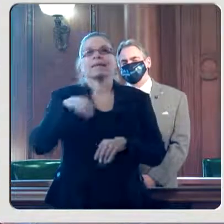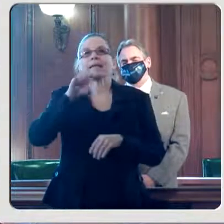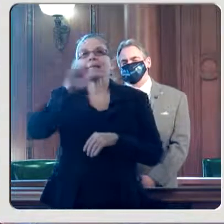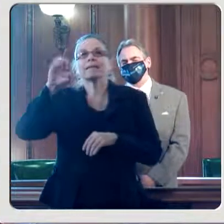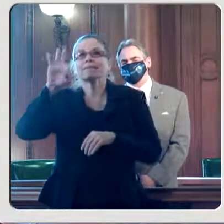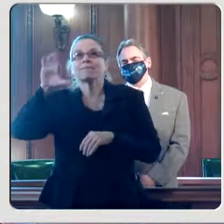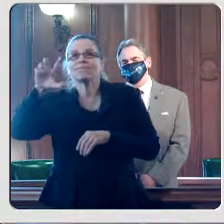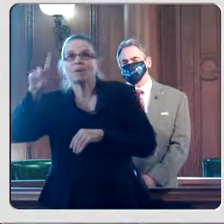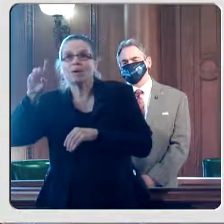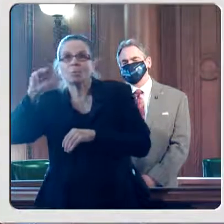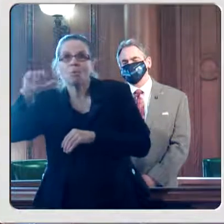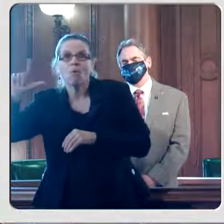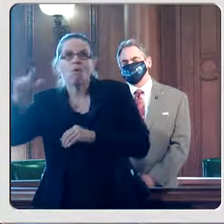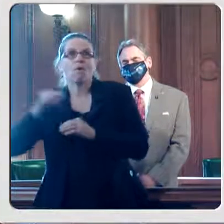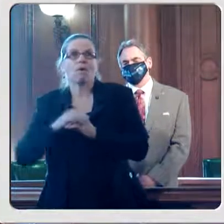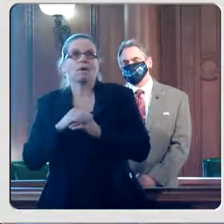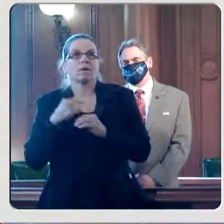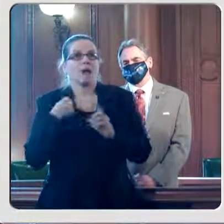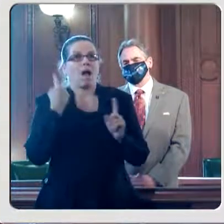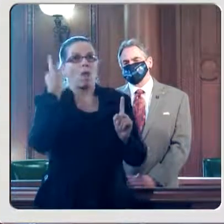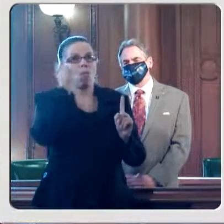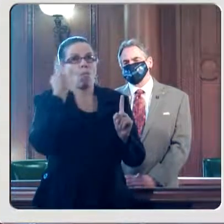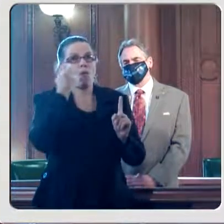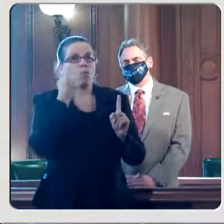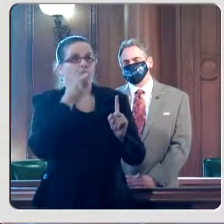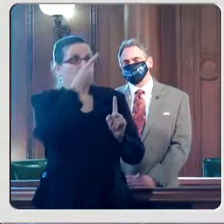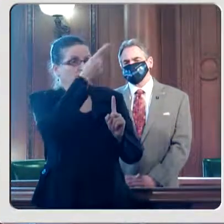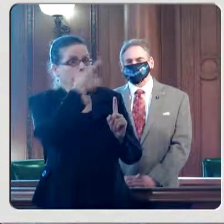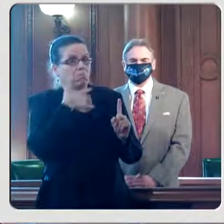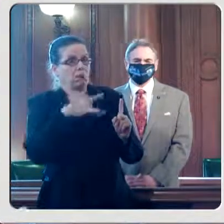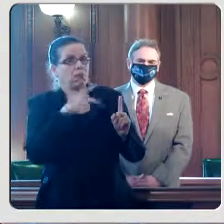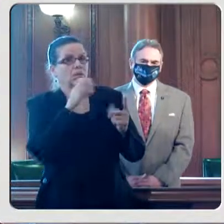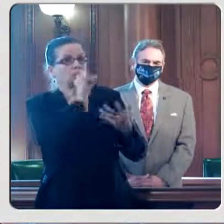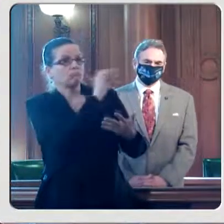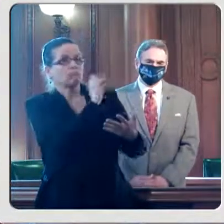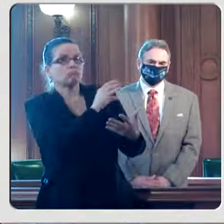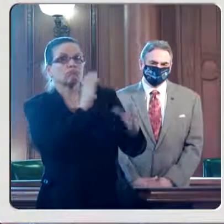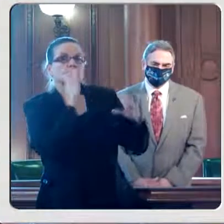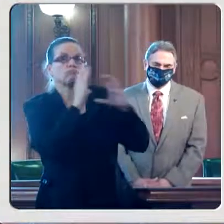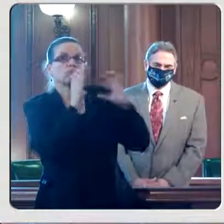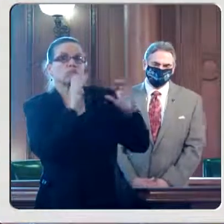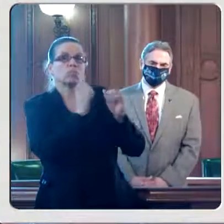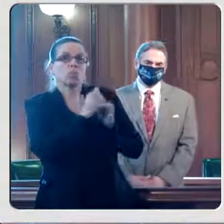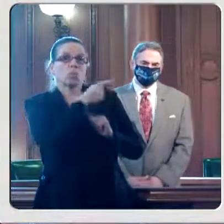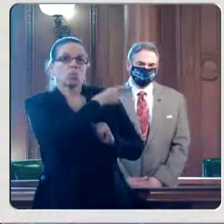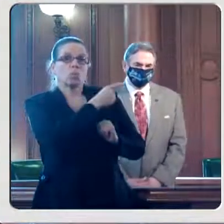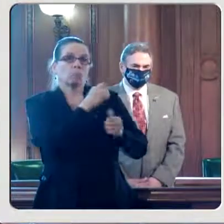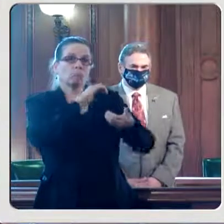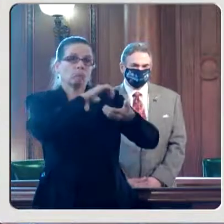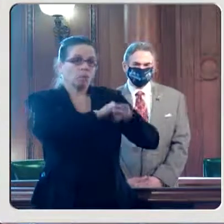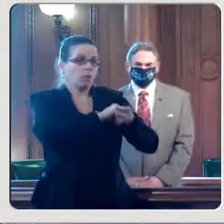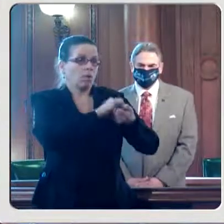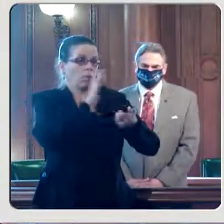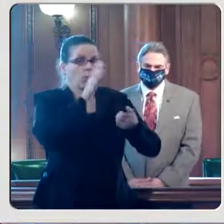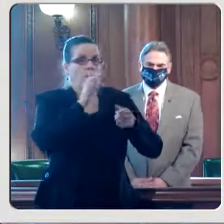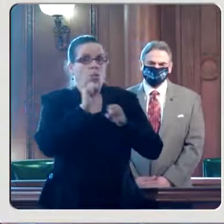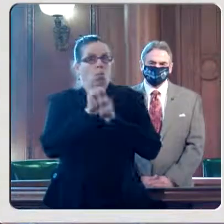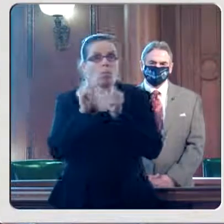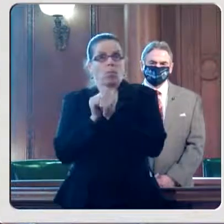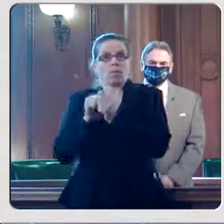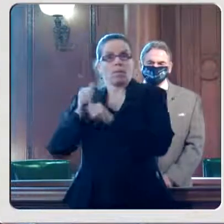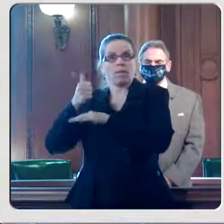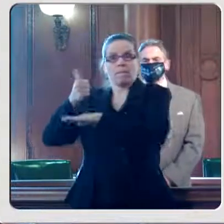announced. Have they indicated that they are willing to work with the city on these neighborhood sites? I am confident that